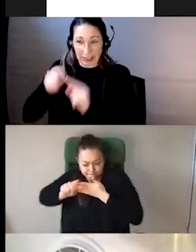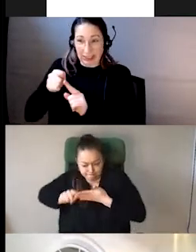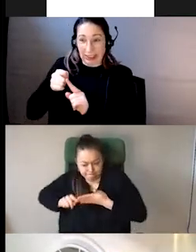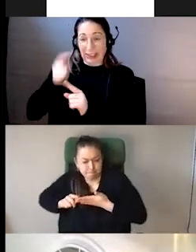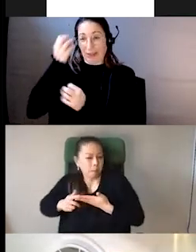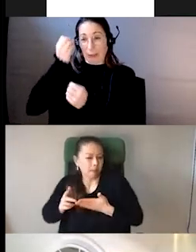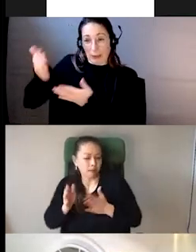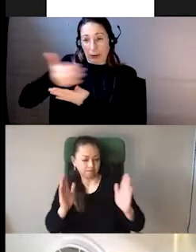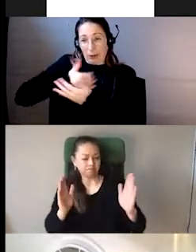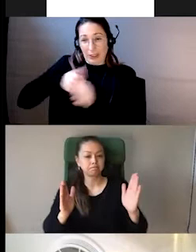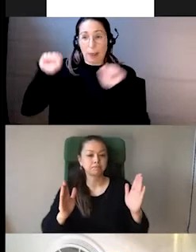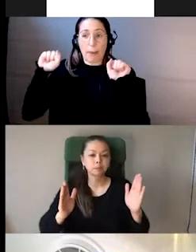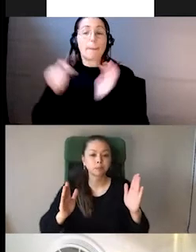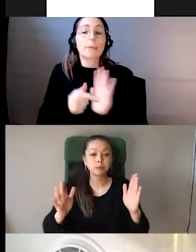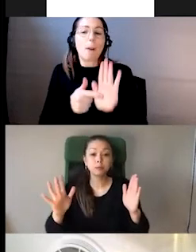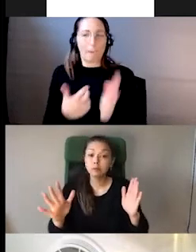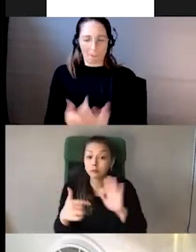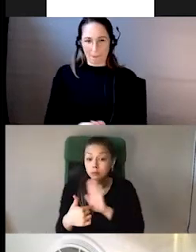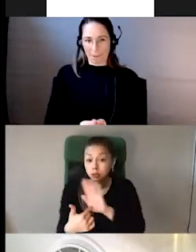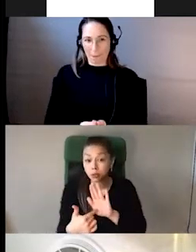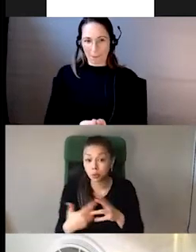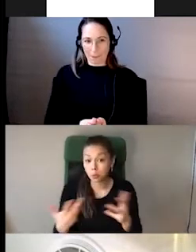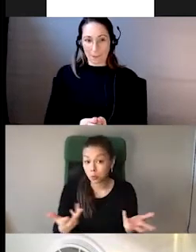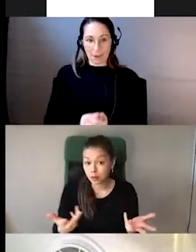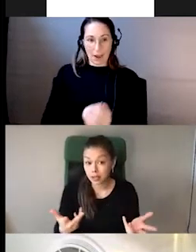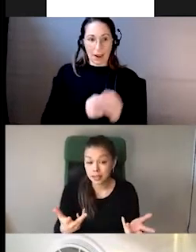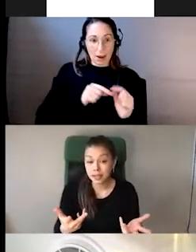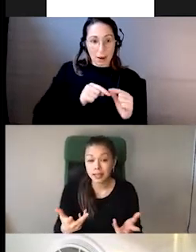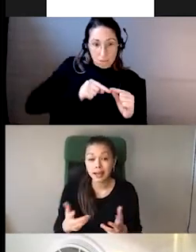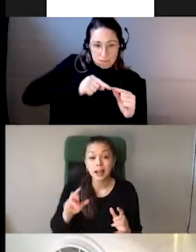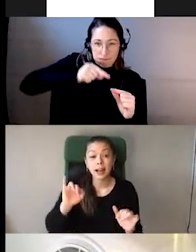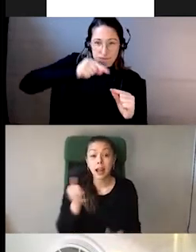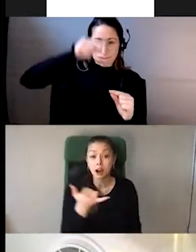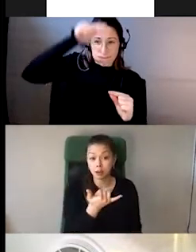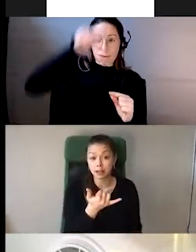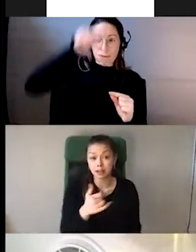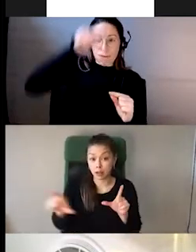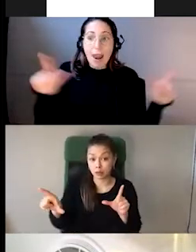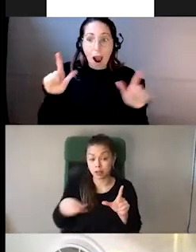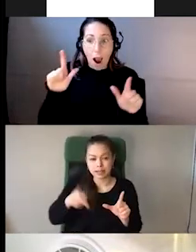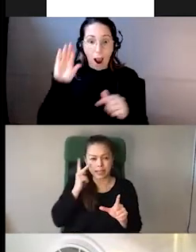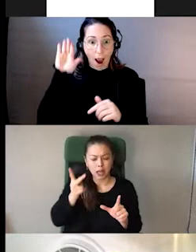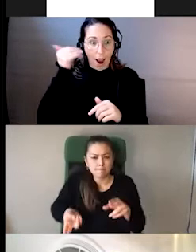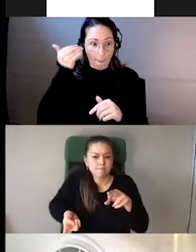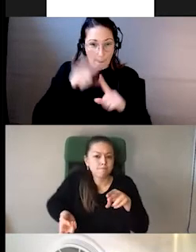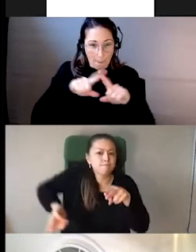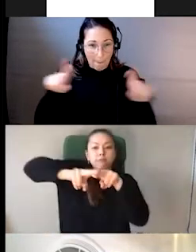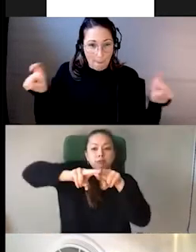For example, you can see big growth in the Arabic language, so you can see from 2011